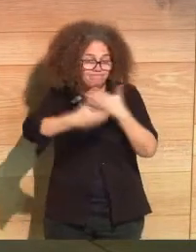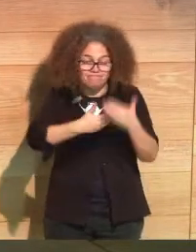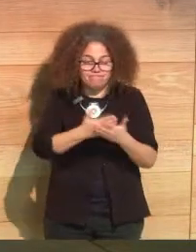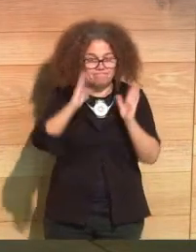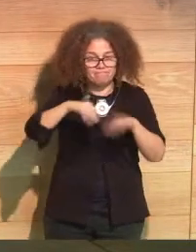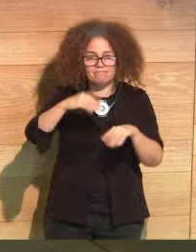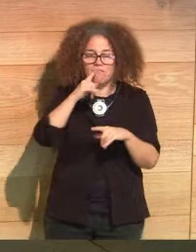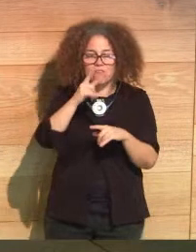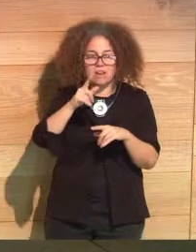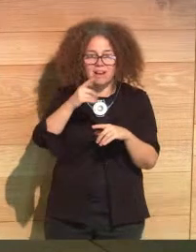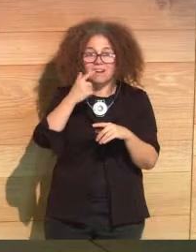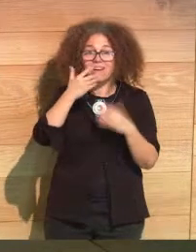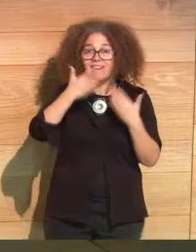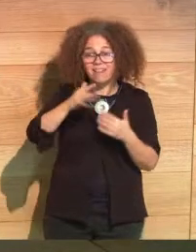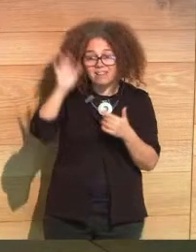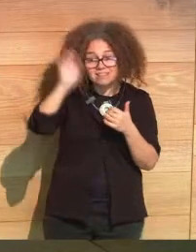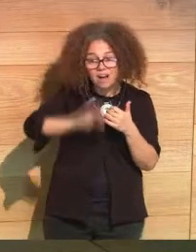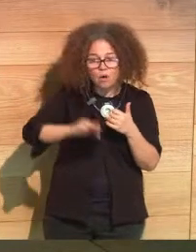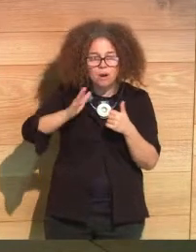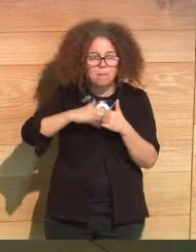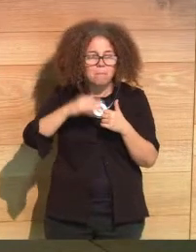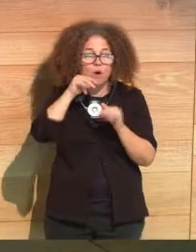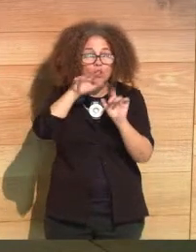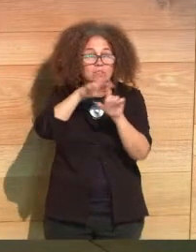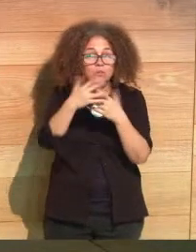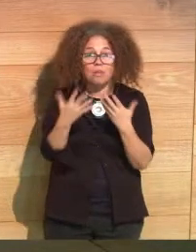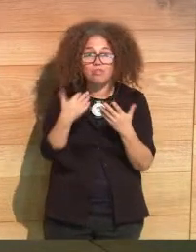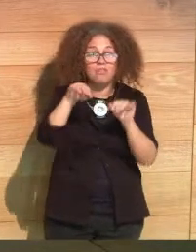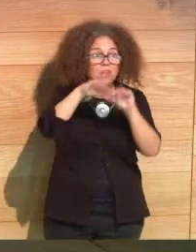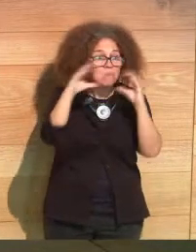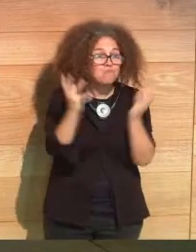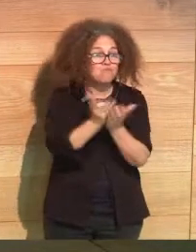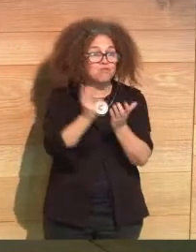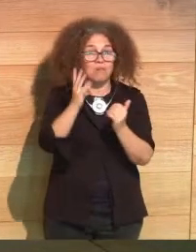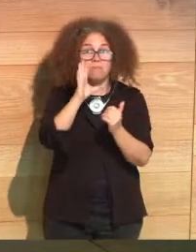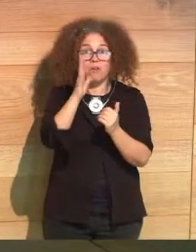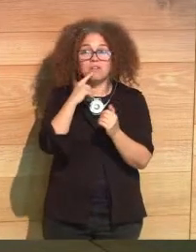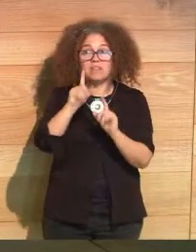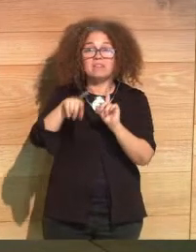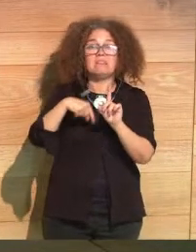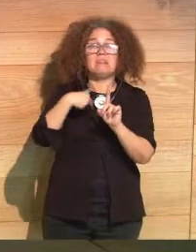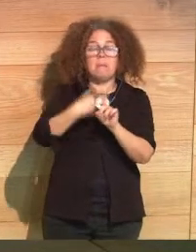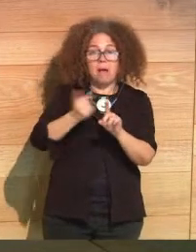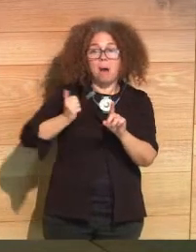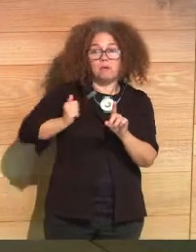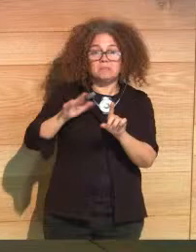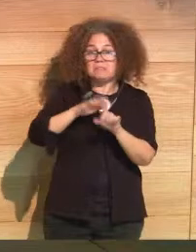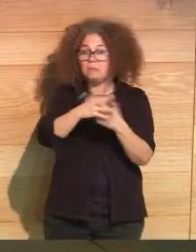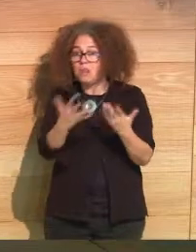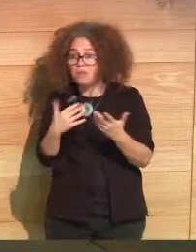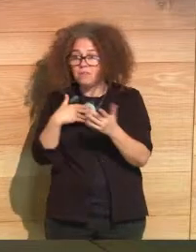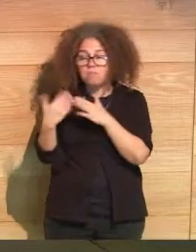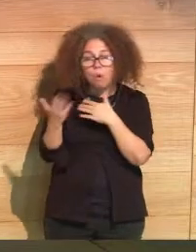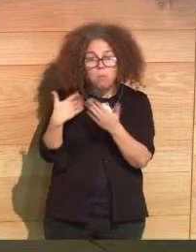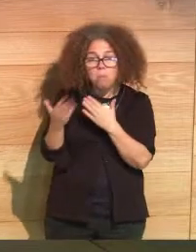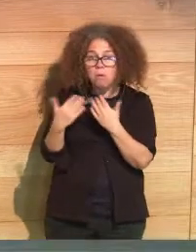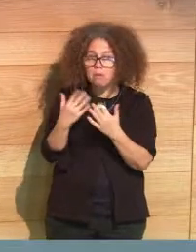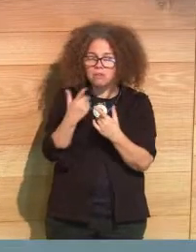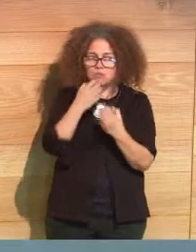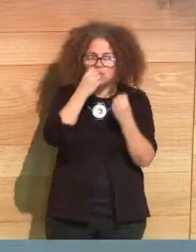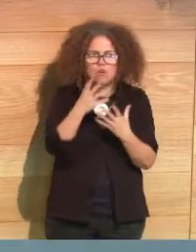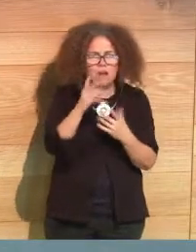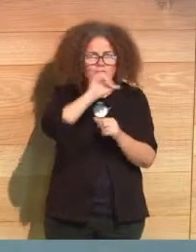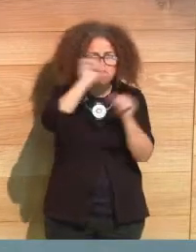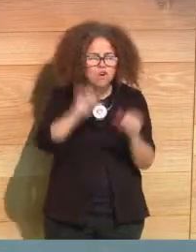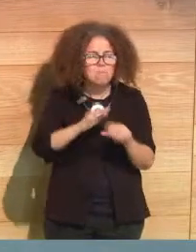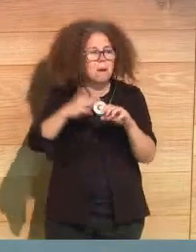of the state of the world and our conversation all together. And I think it's a good way to start the exhibition with this